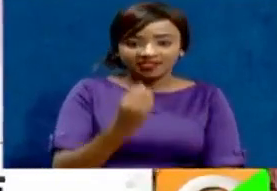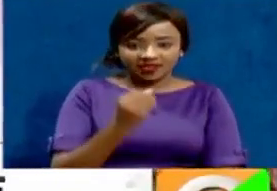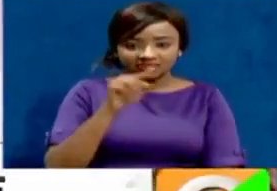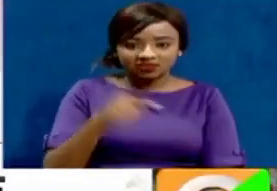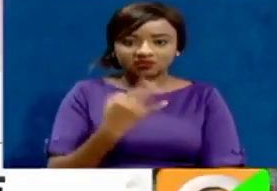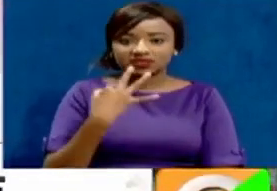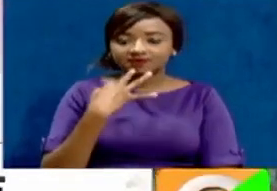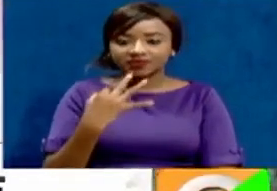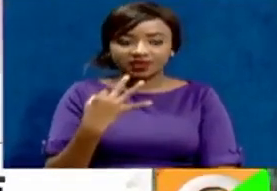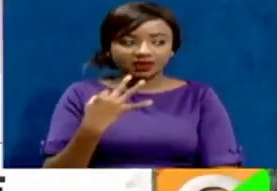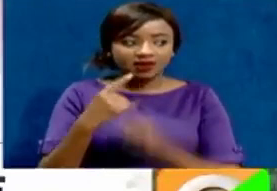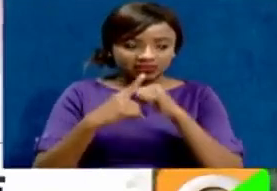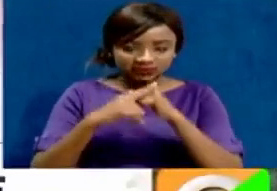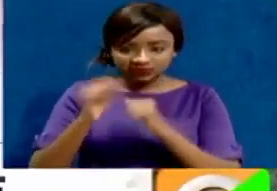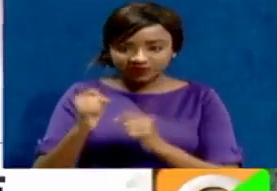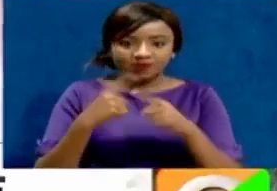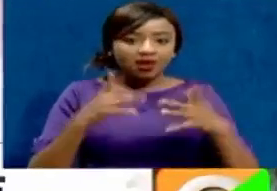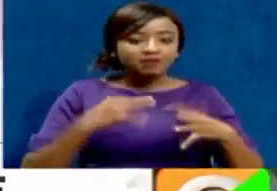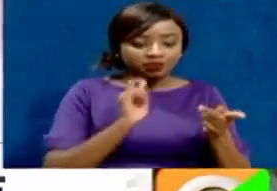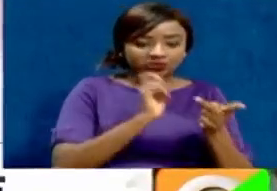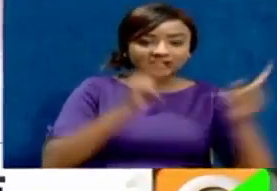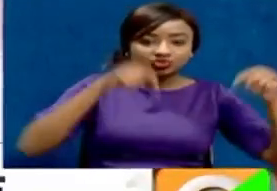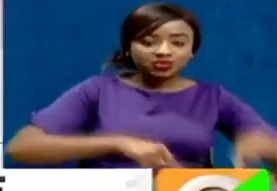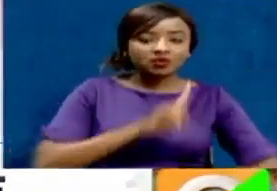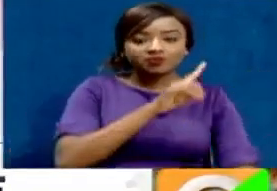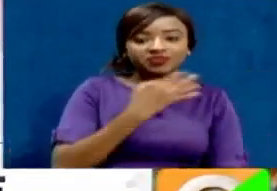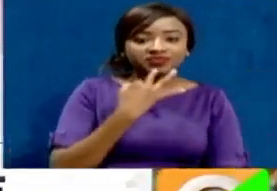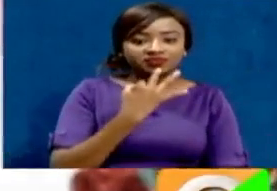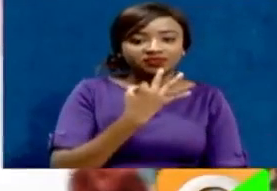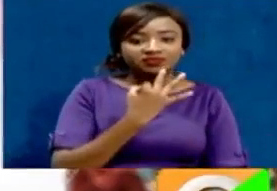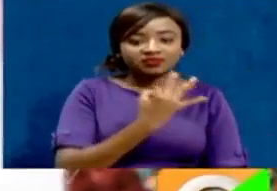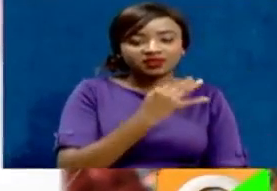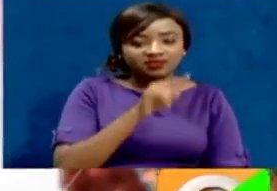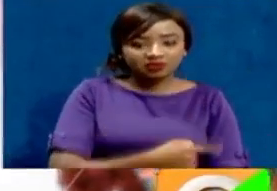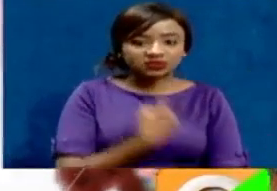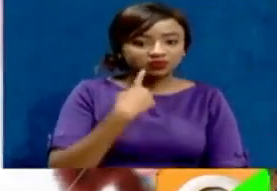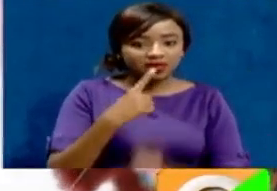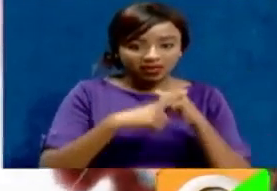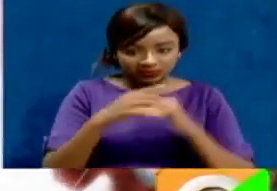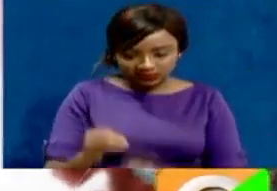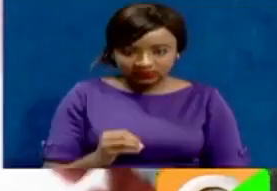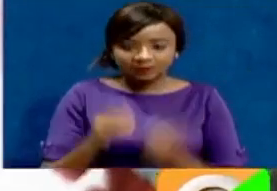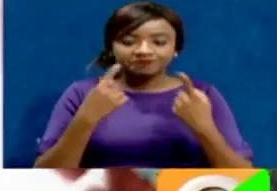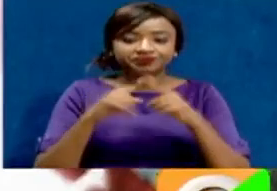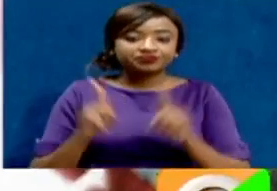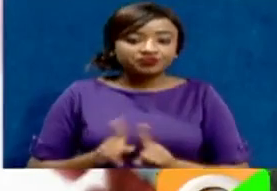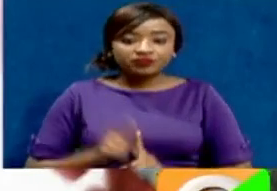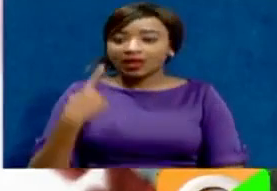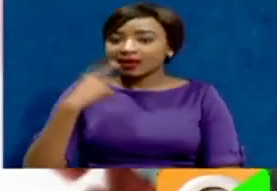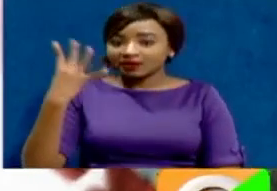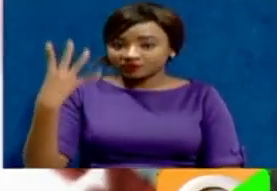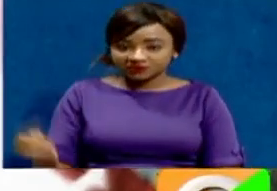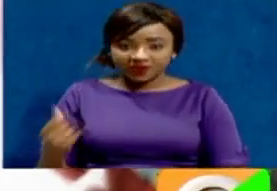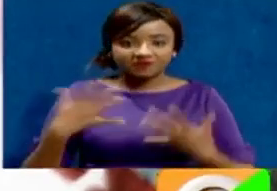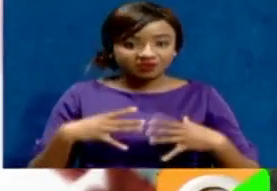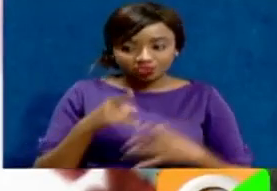drawn from a sample size of 3,150. The total caseload now stands at 30,365. 145 of